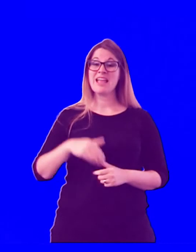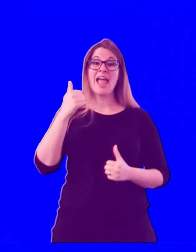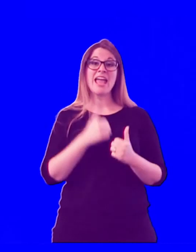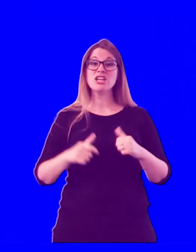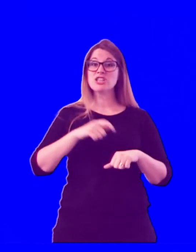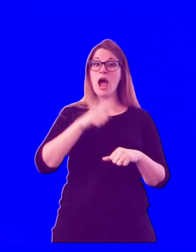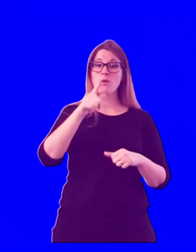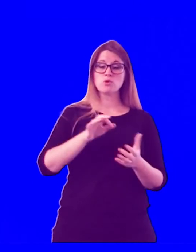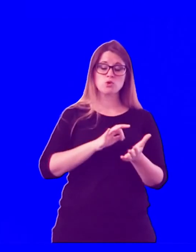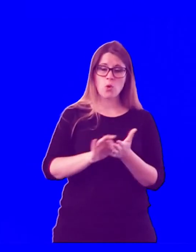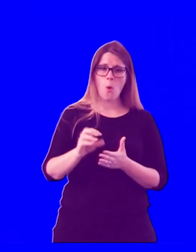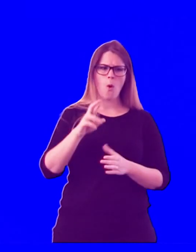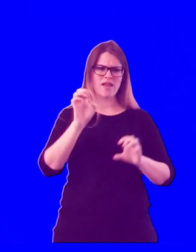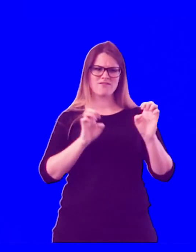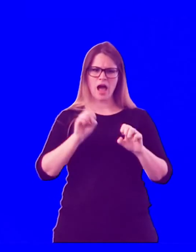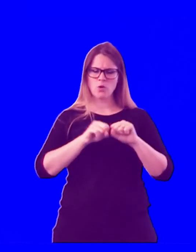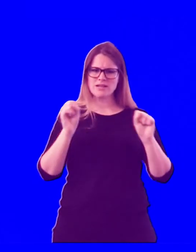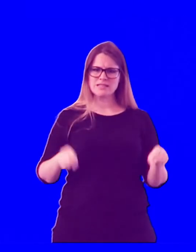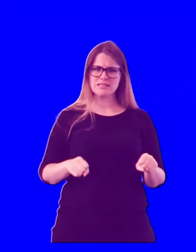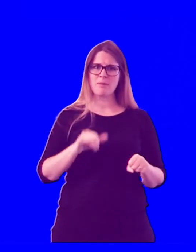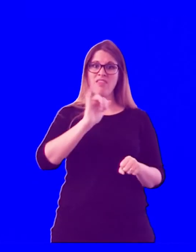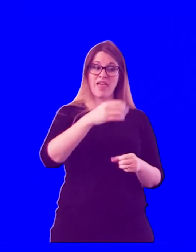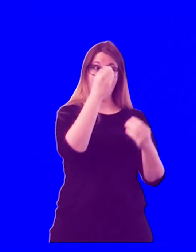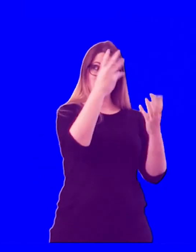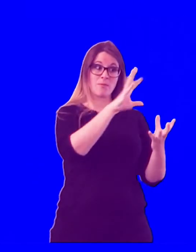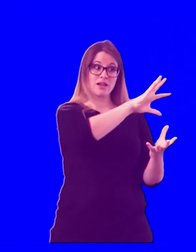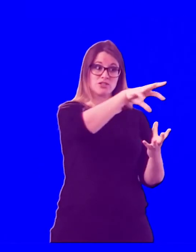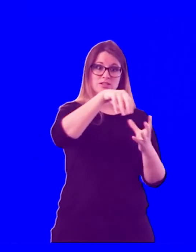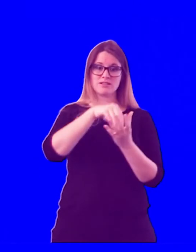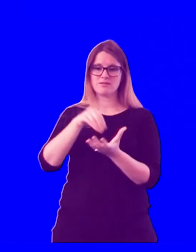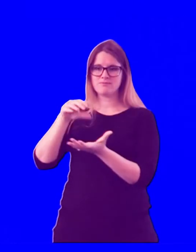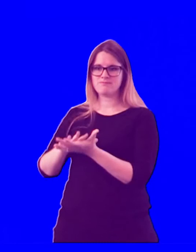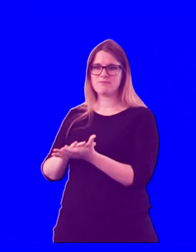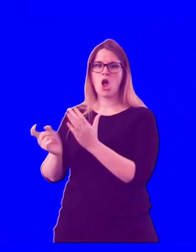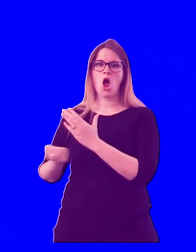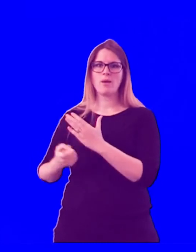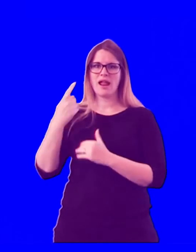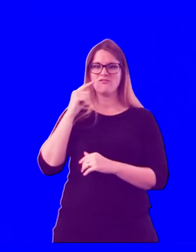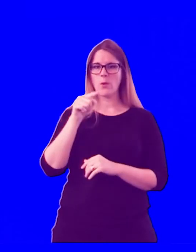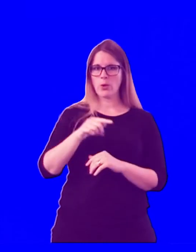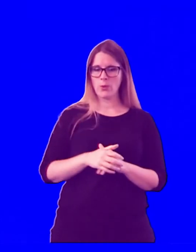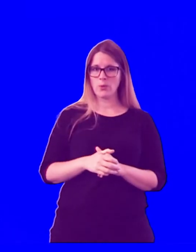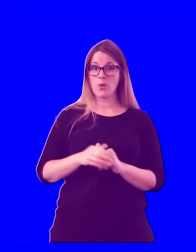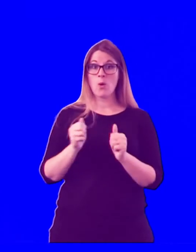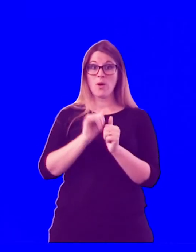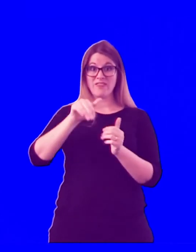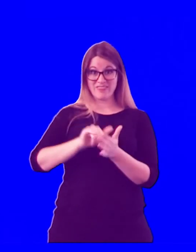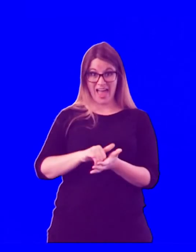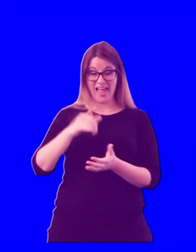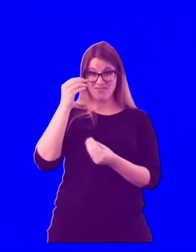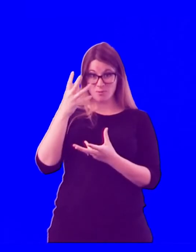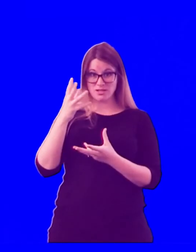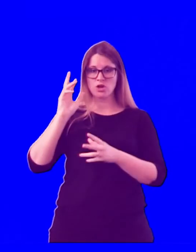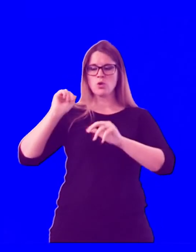Each time you score or evaluate a system, that information will be captured and inventoried automatically for you. With that